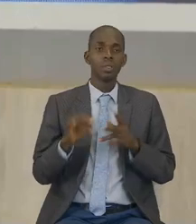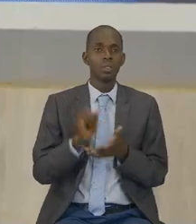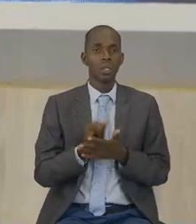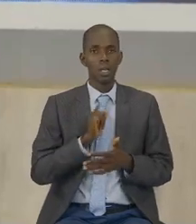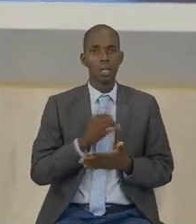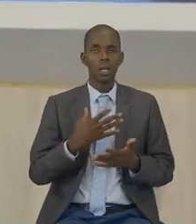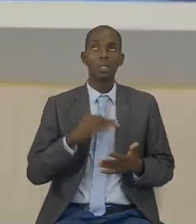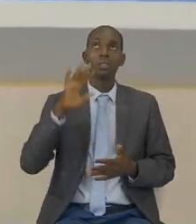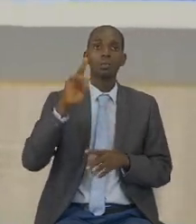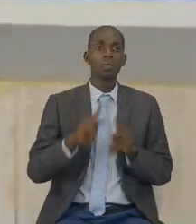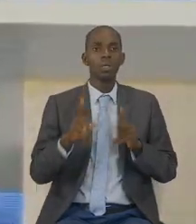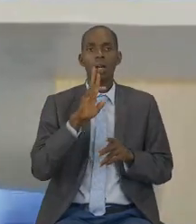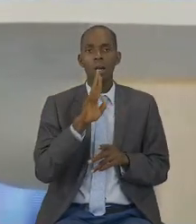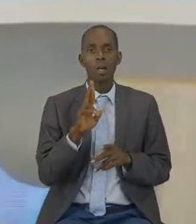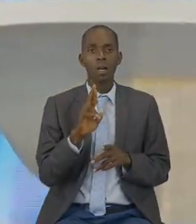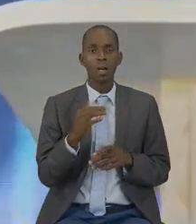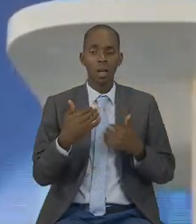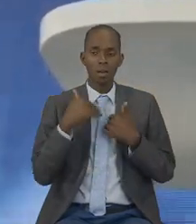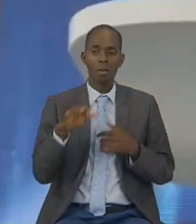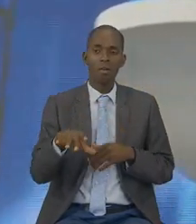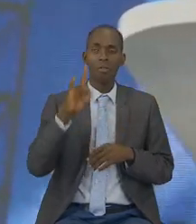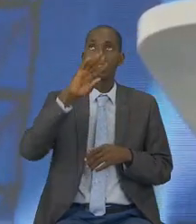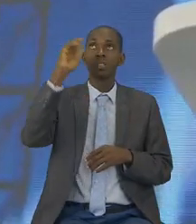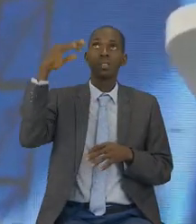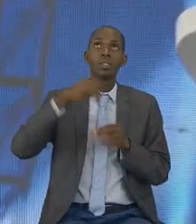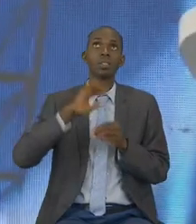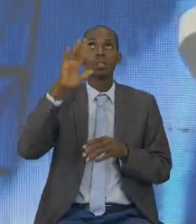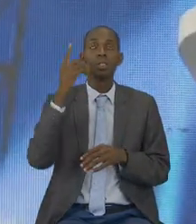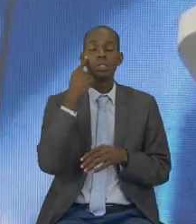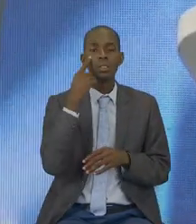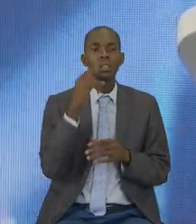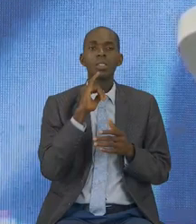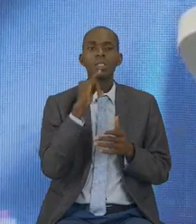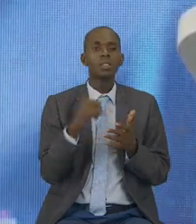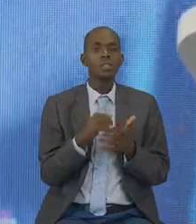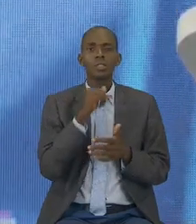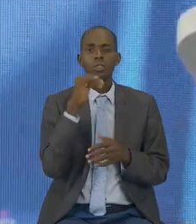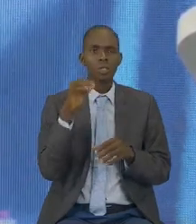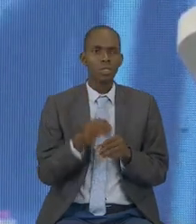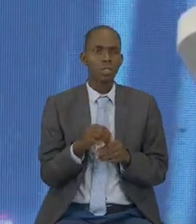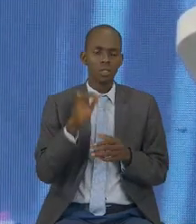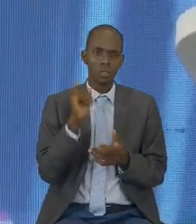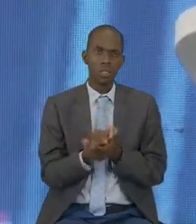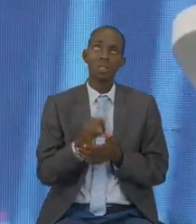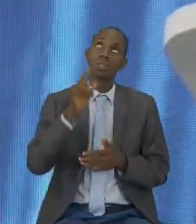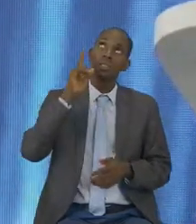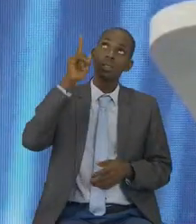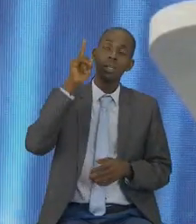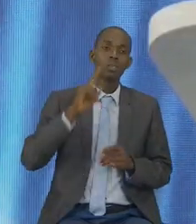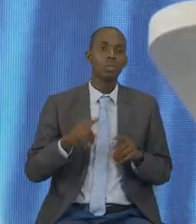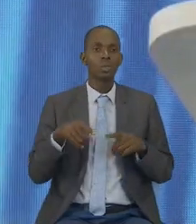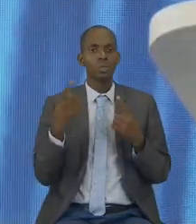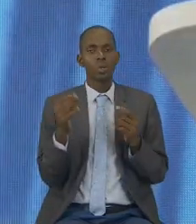people have found grace in thy sight? Is it not in that thou